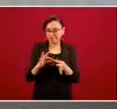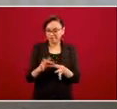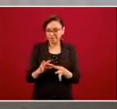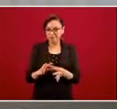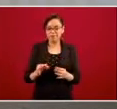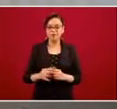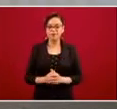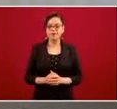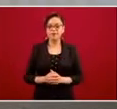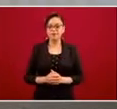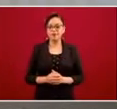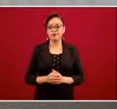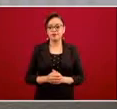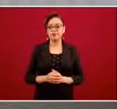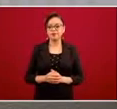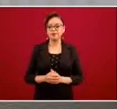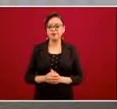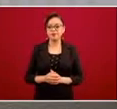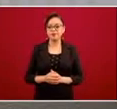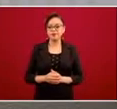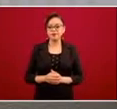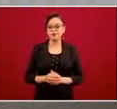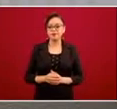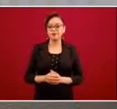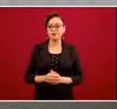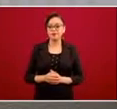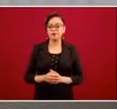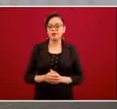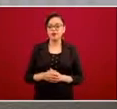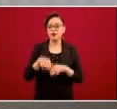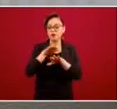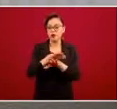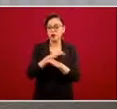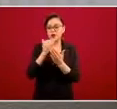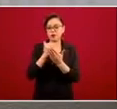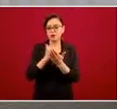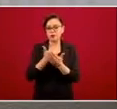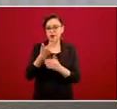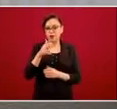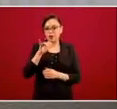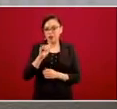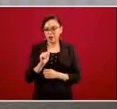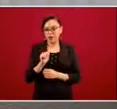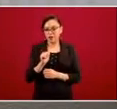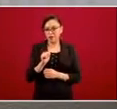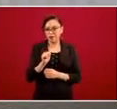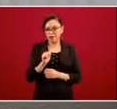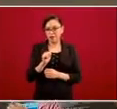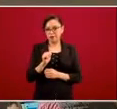much, and thanks for the opportunity to present the